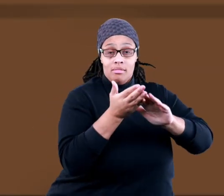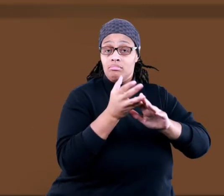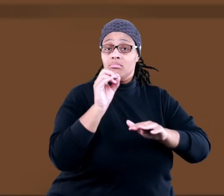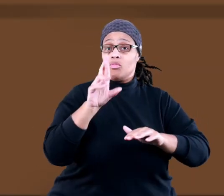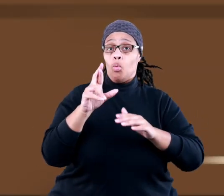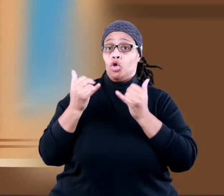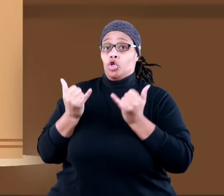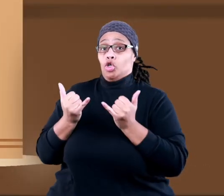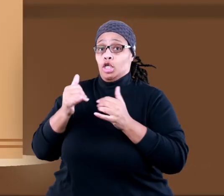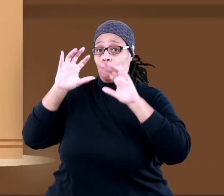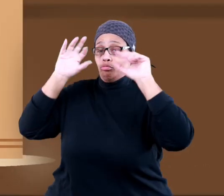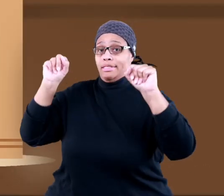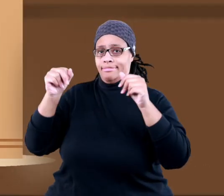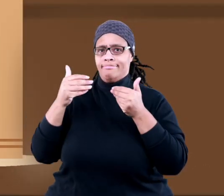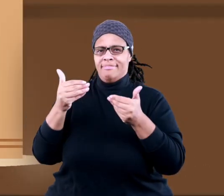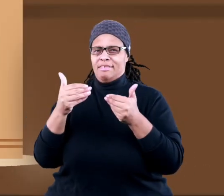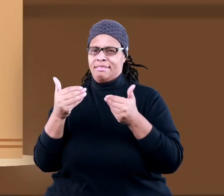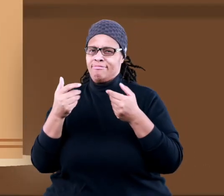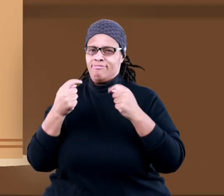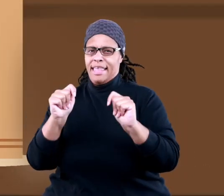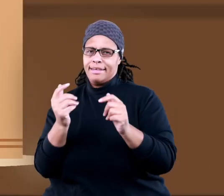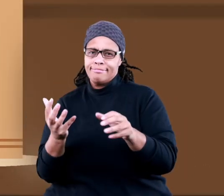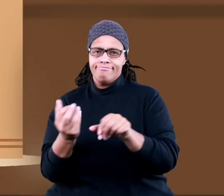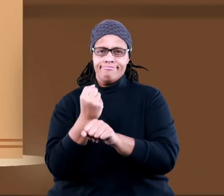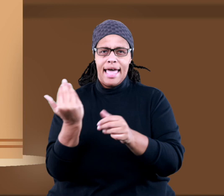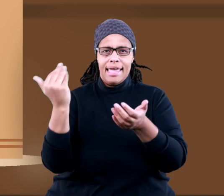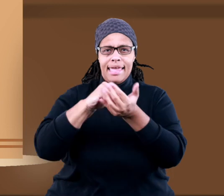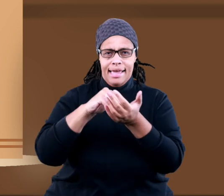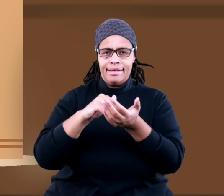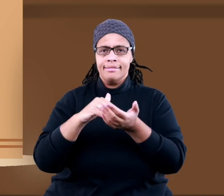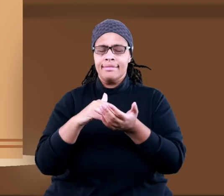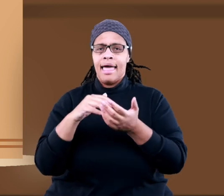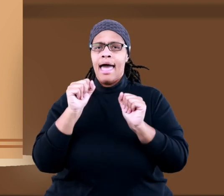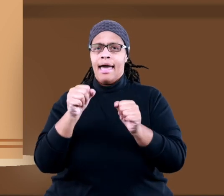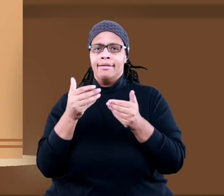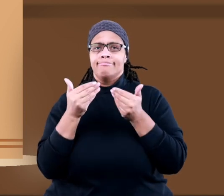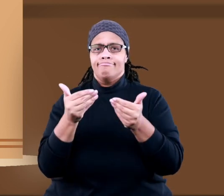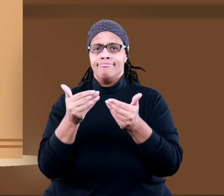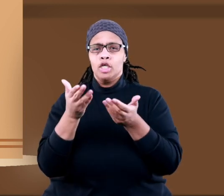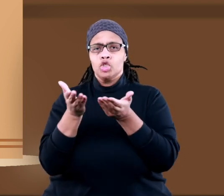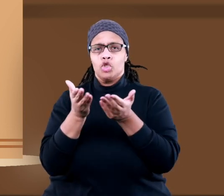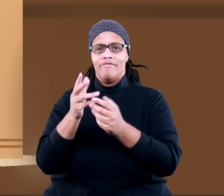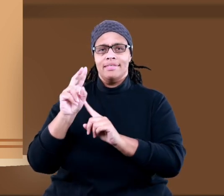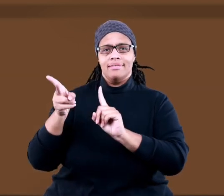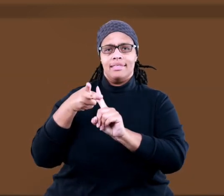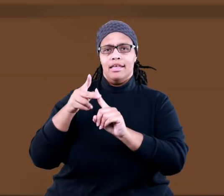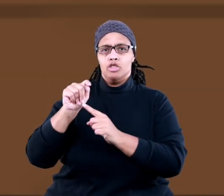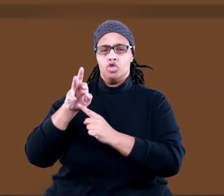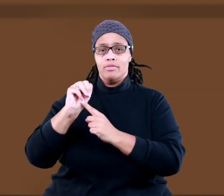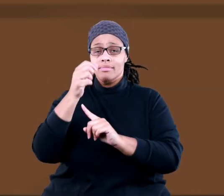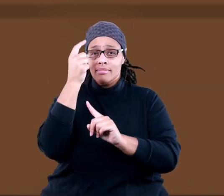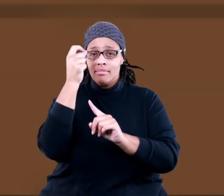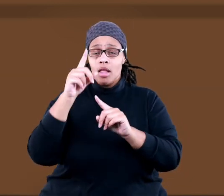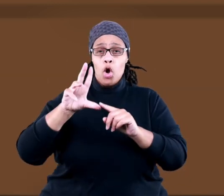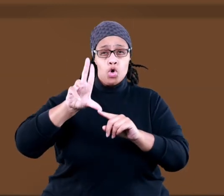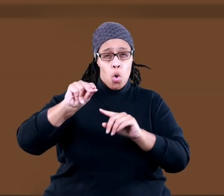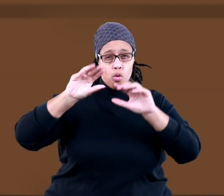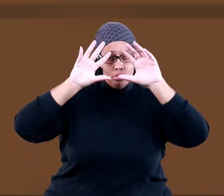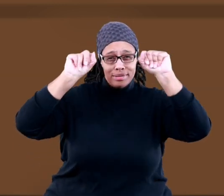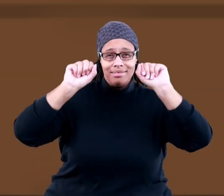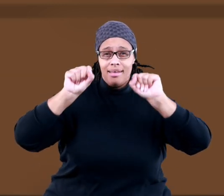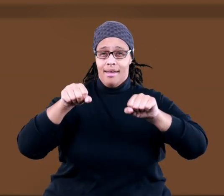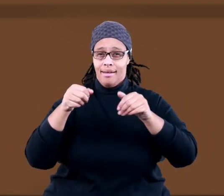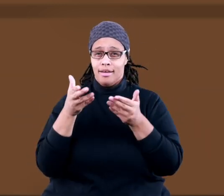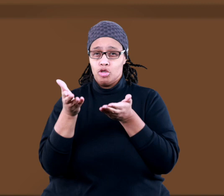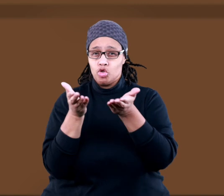can run, or the current president can try to win again, so he or she can serve a second term. No president is allowed to